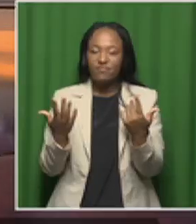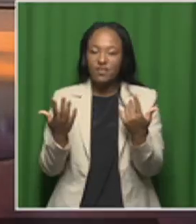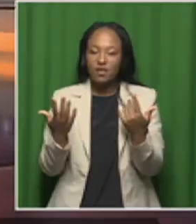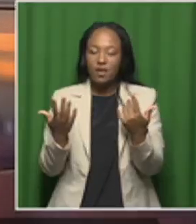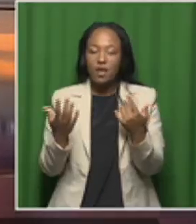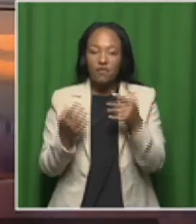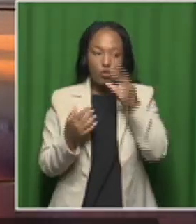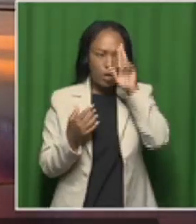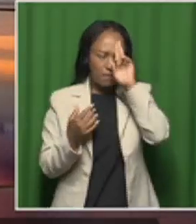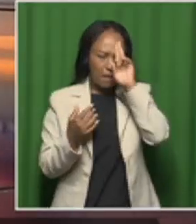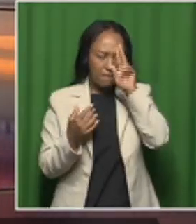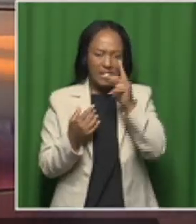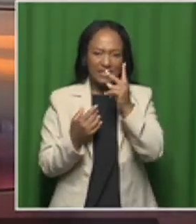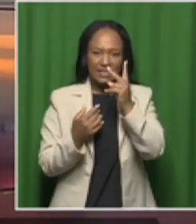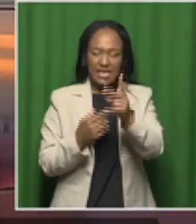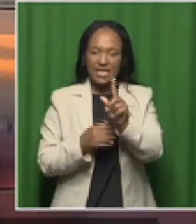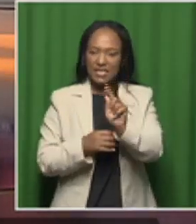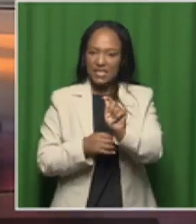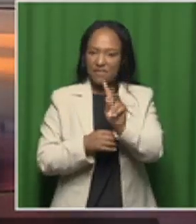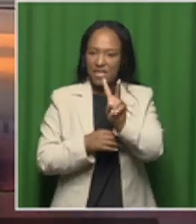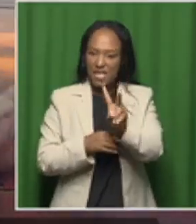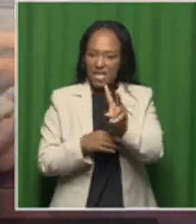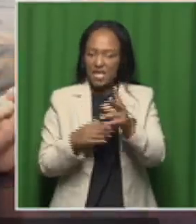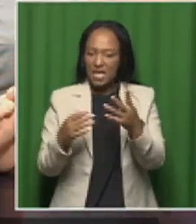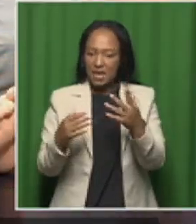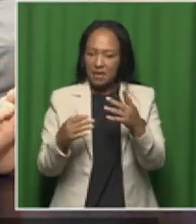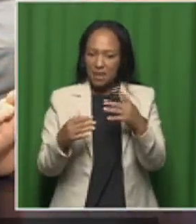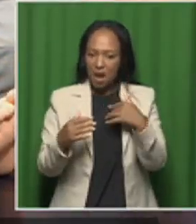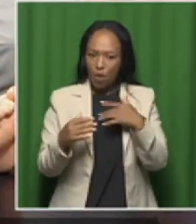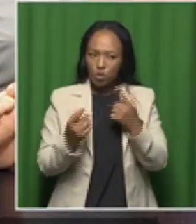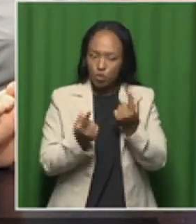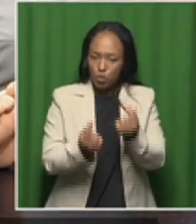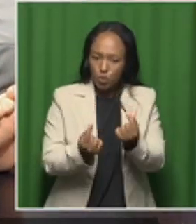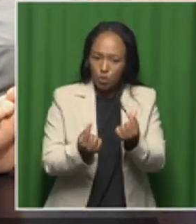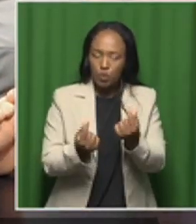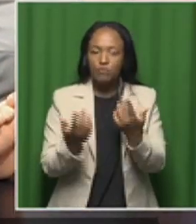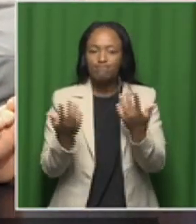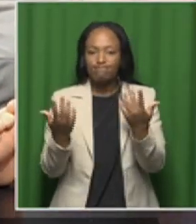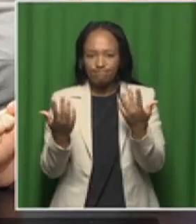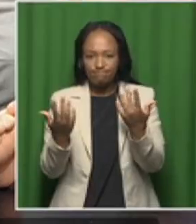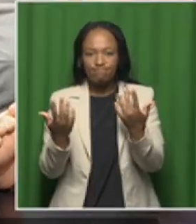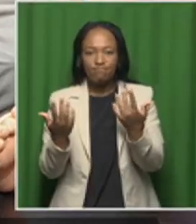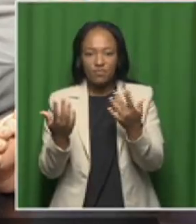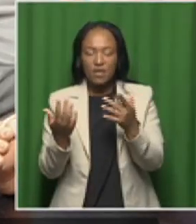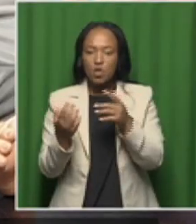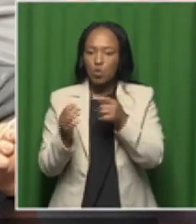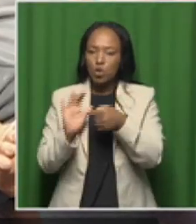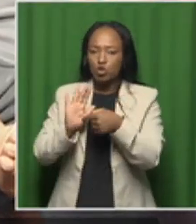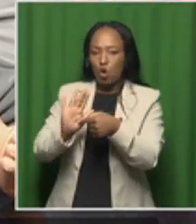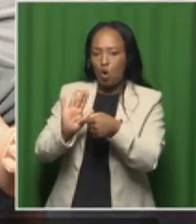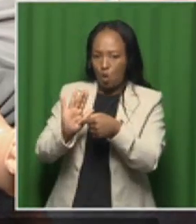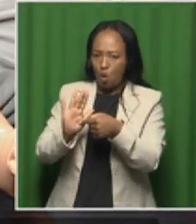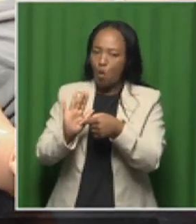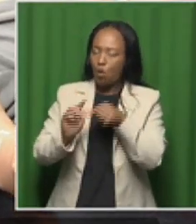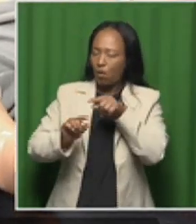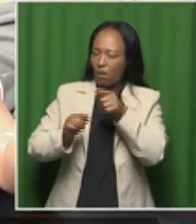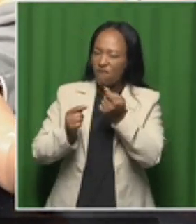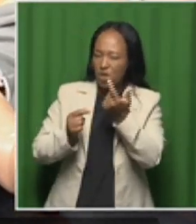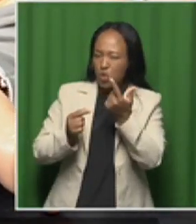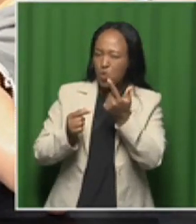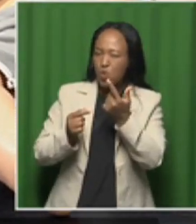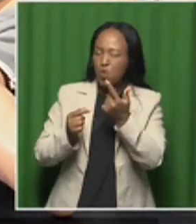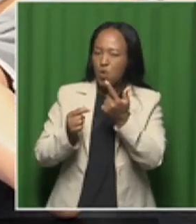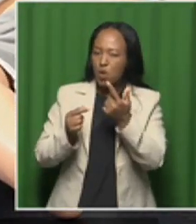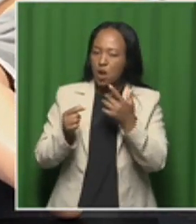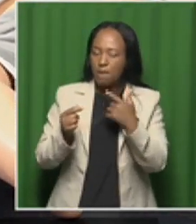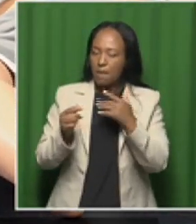seeing something on TV and you think, okay, let me put that in. So there are a couple of scenarios you're going to show us, which is important. Perhaps